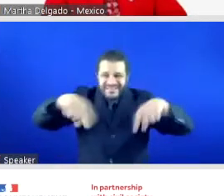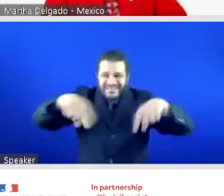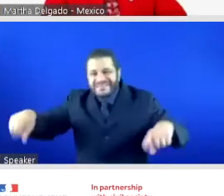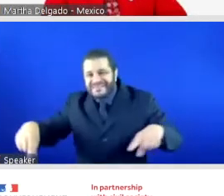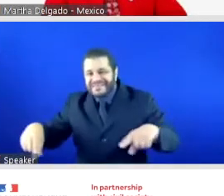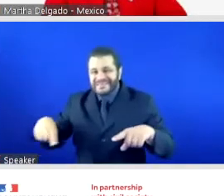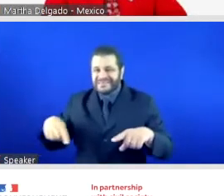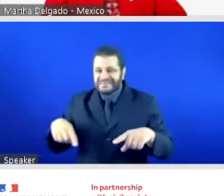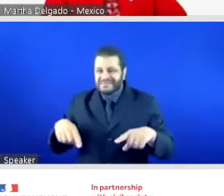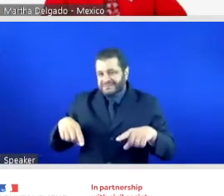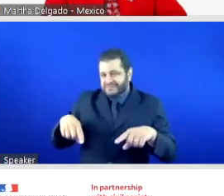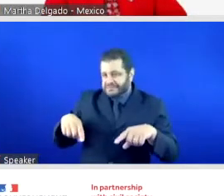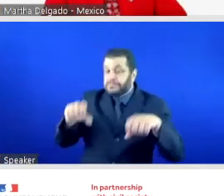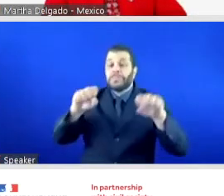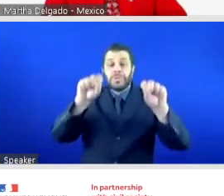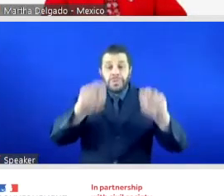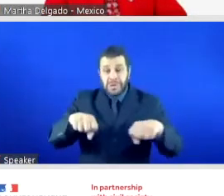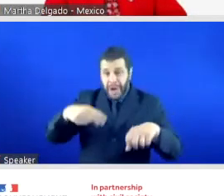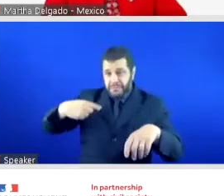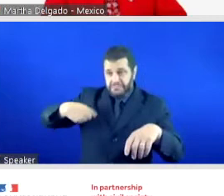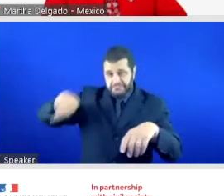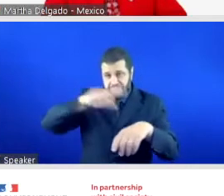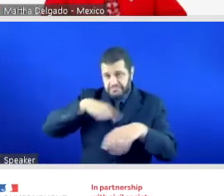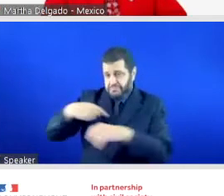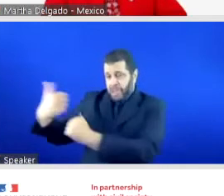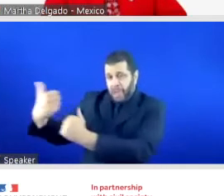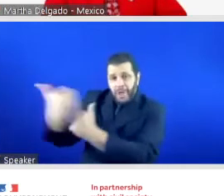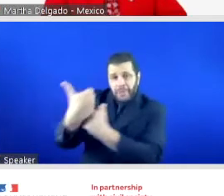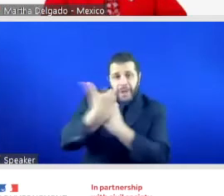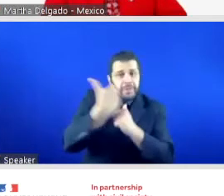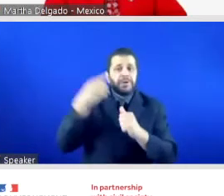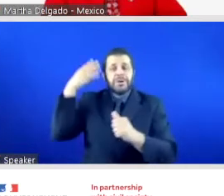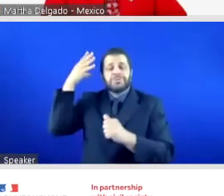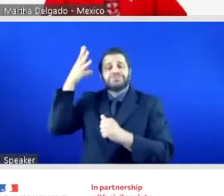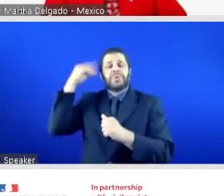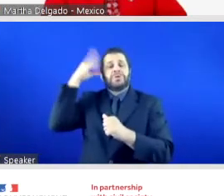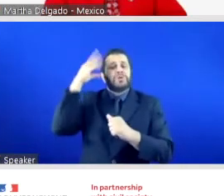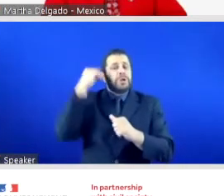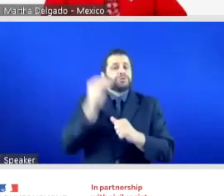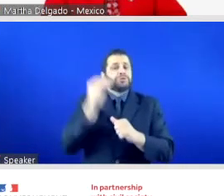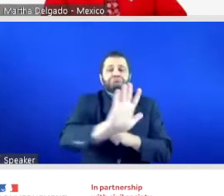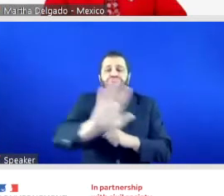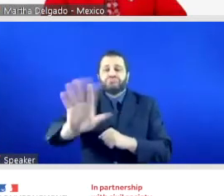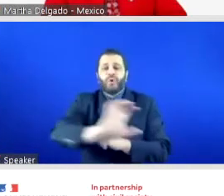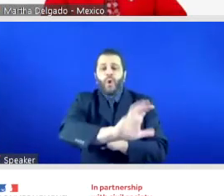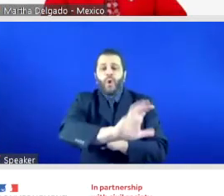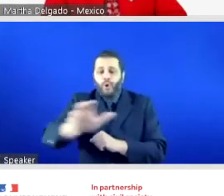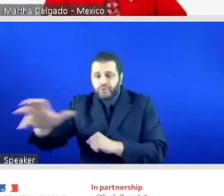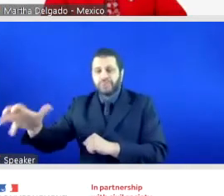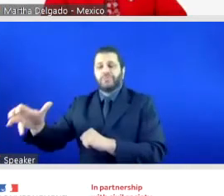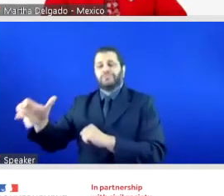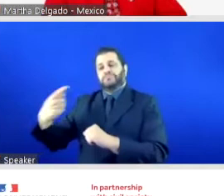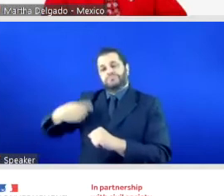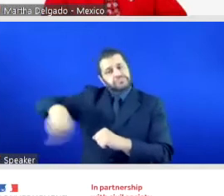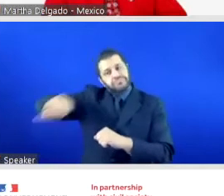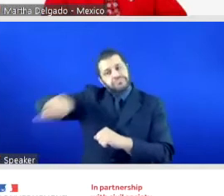leadership structure in environment and climate change entities and organizations, these should serve as a blueprint and positive example for